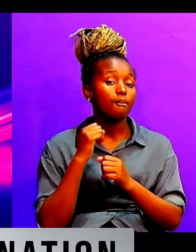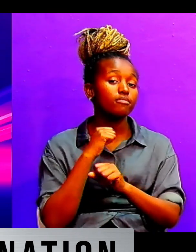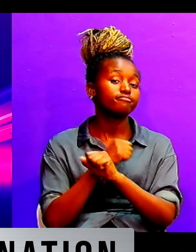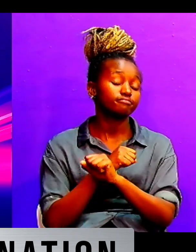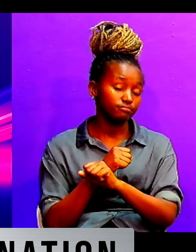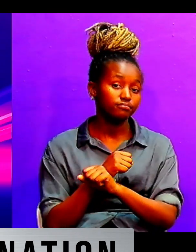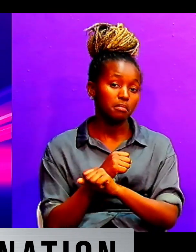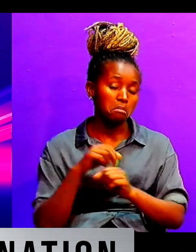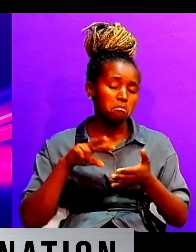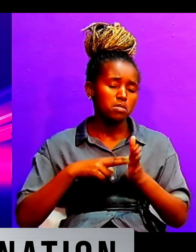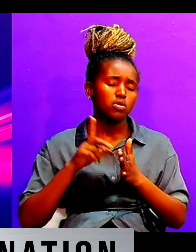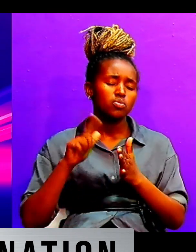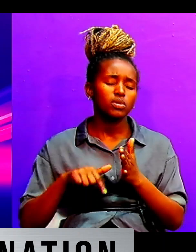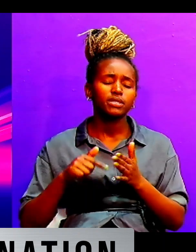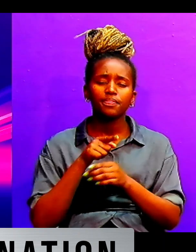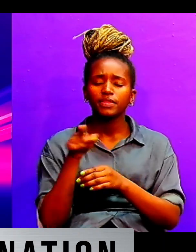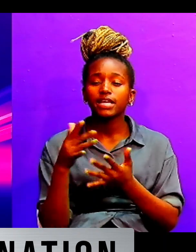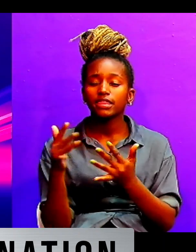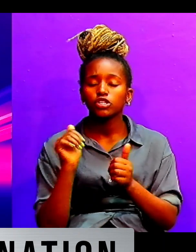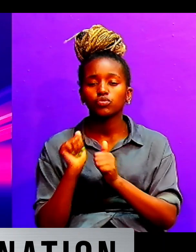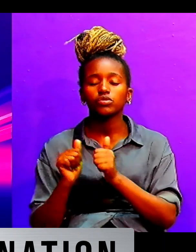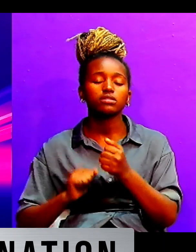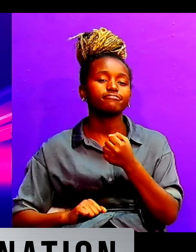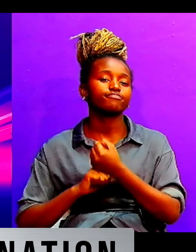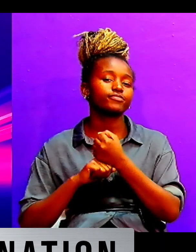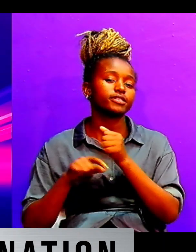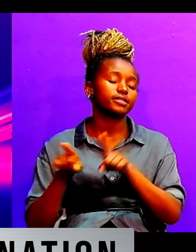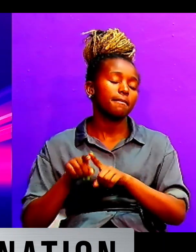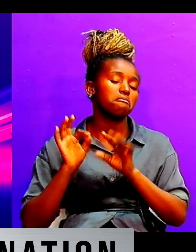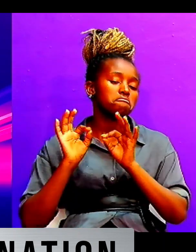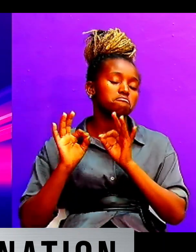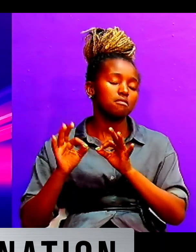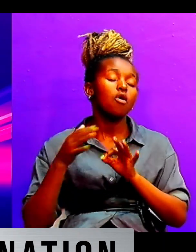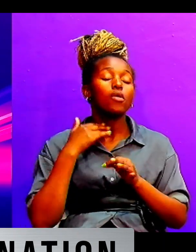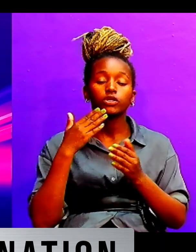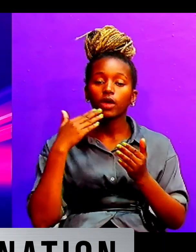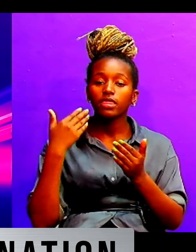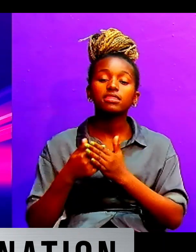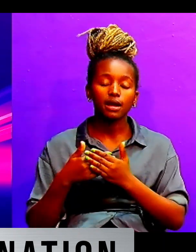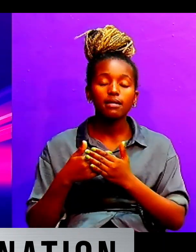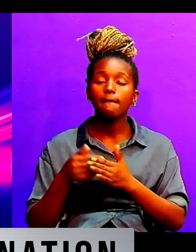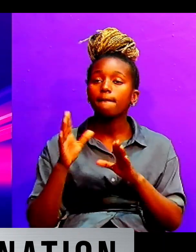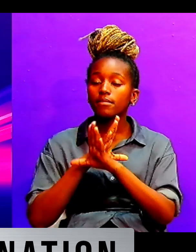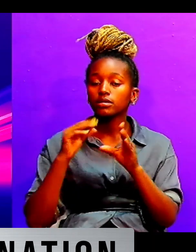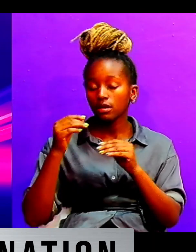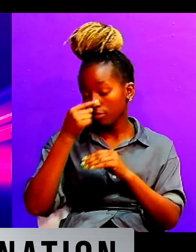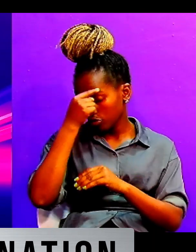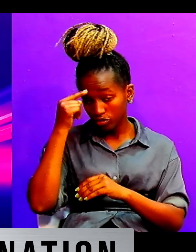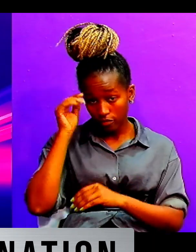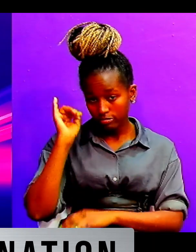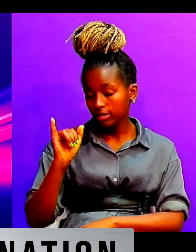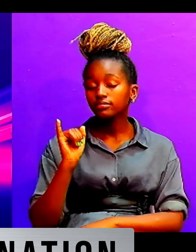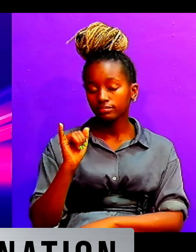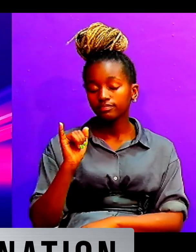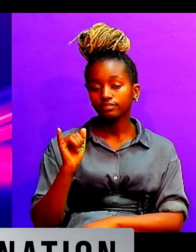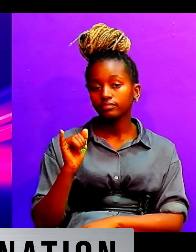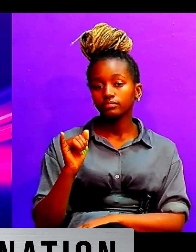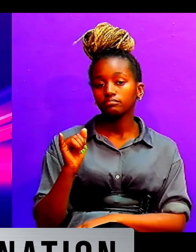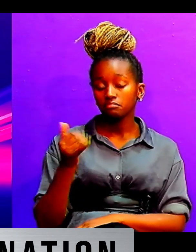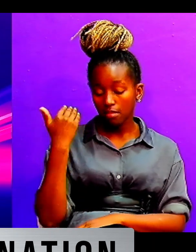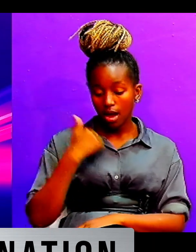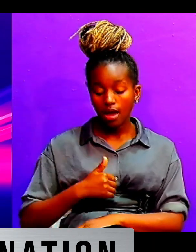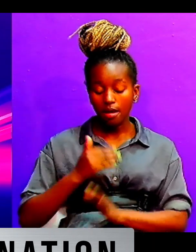are major wins, and I must thank the president, at least as a person with disability, I must thank the president, Mr.